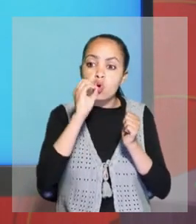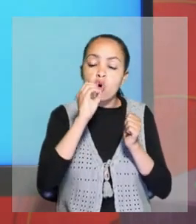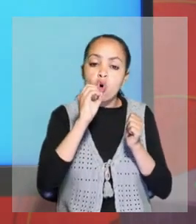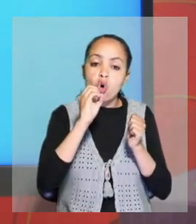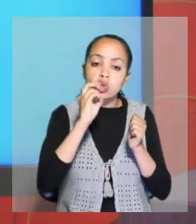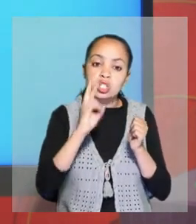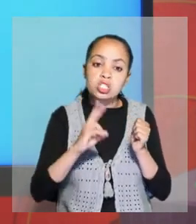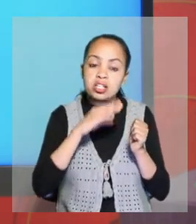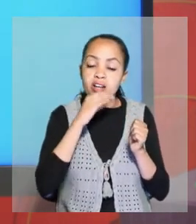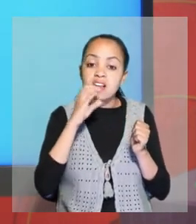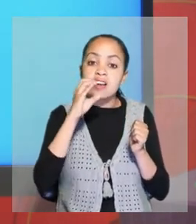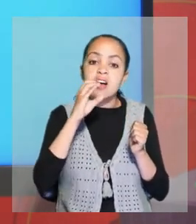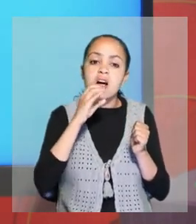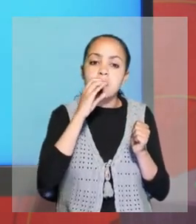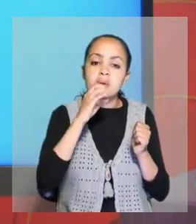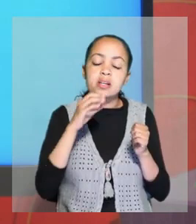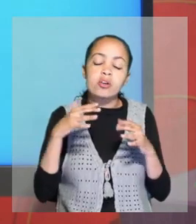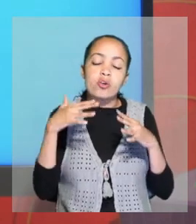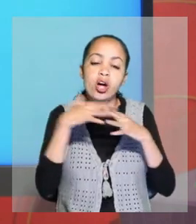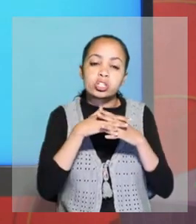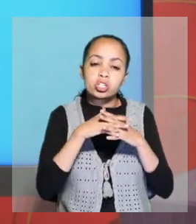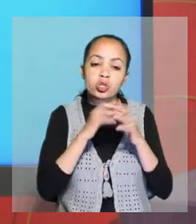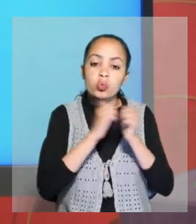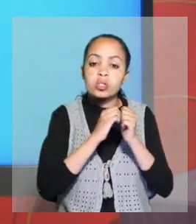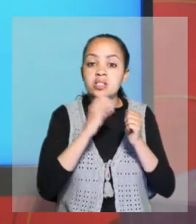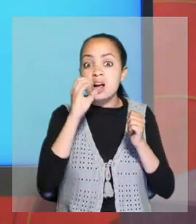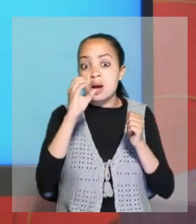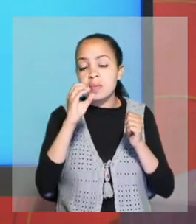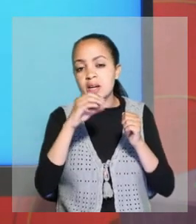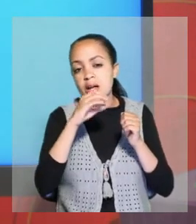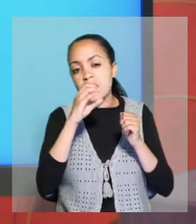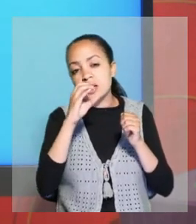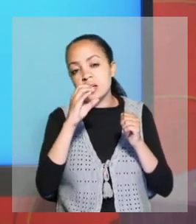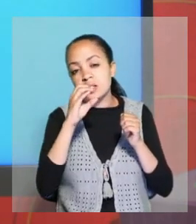that of carboxylase, reaction with carbon dioxide and that of